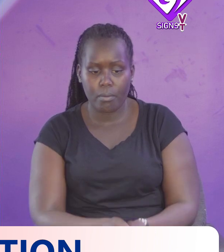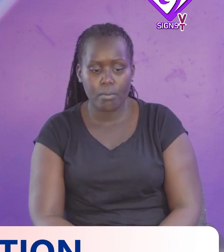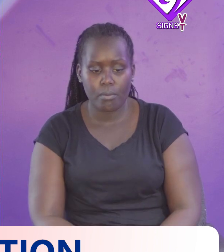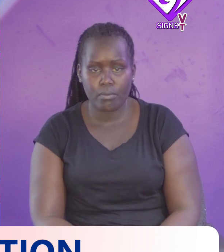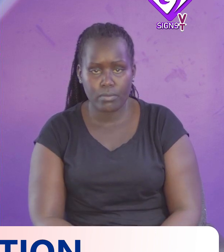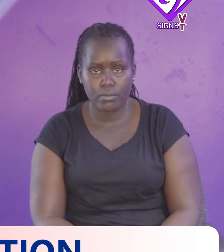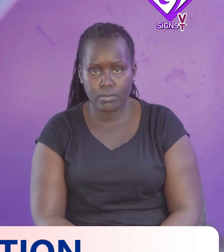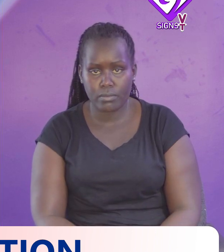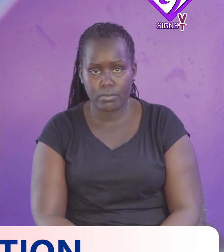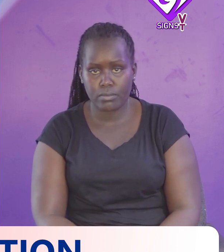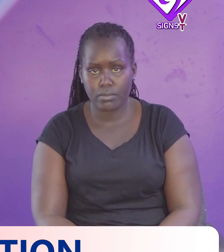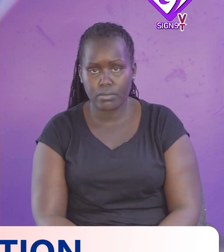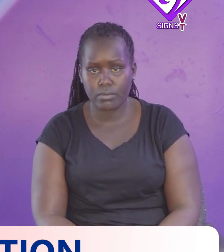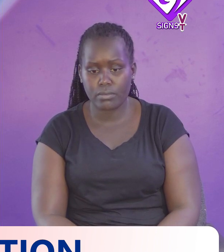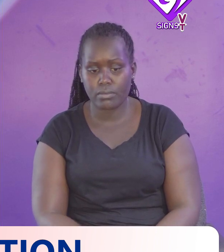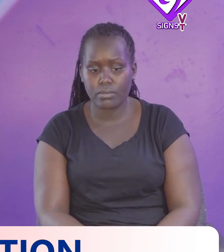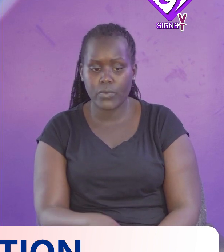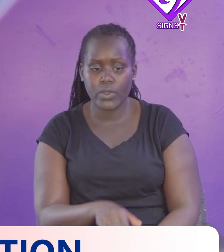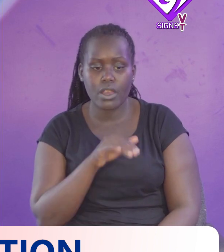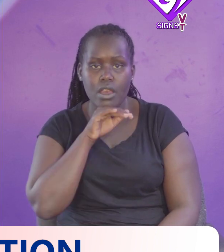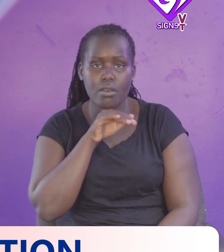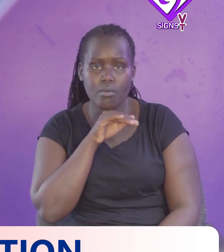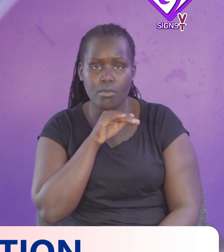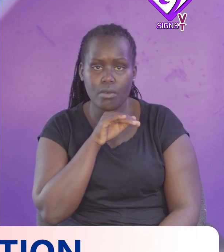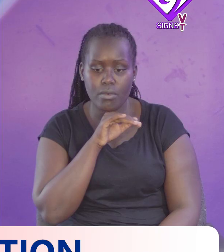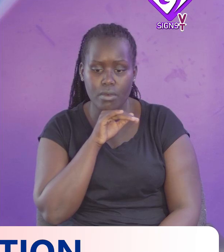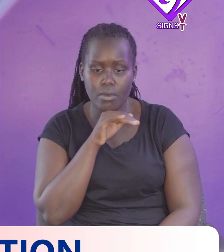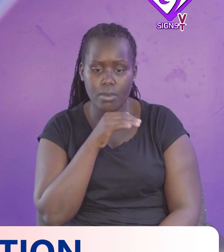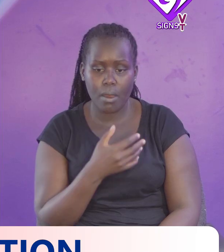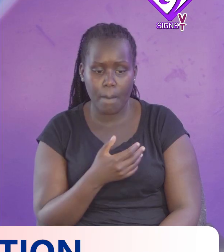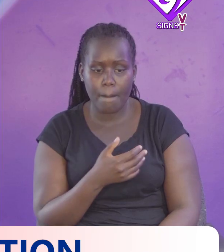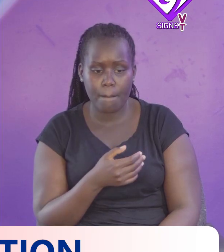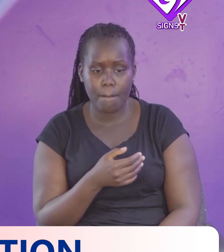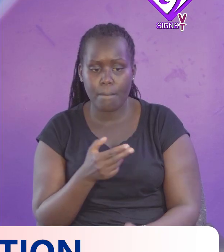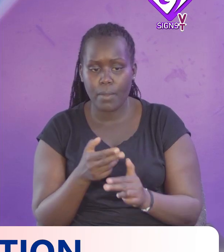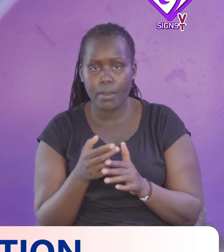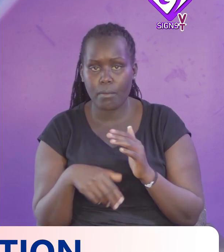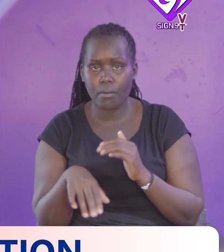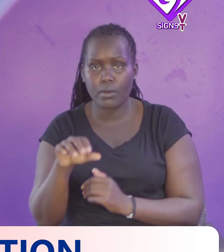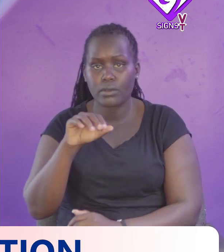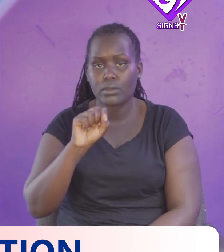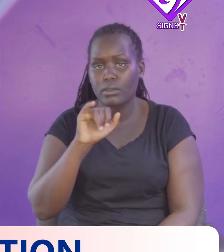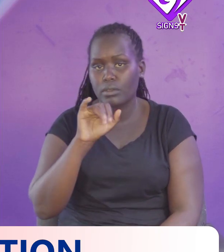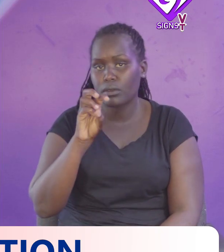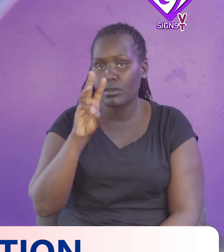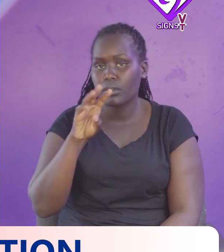told Baba called me by name. Even though he didn't call me John, he called me Simba.